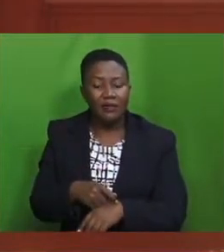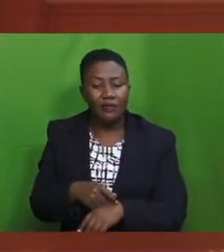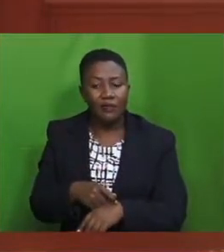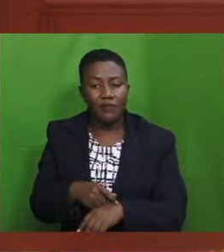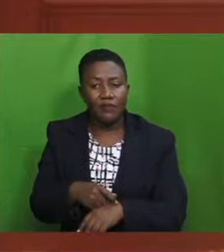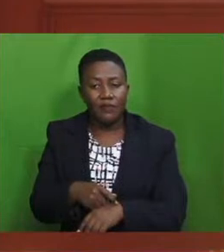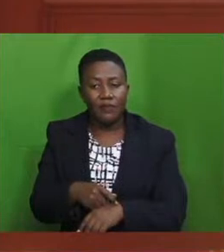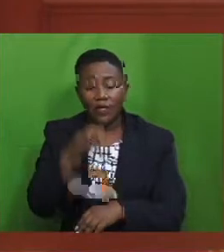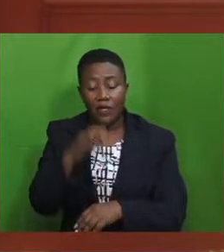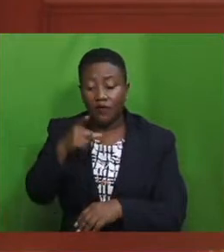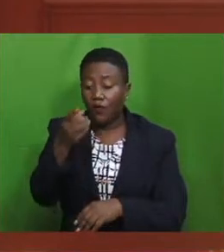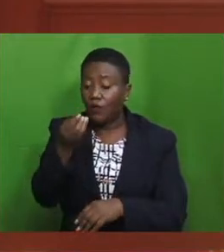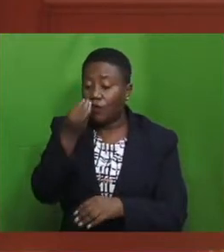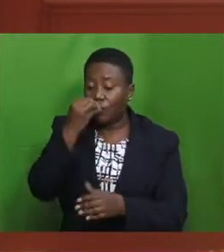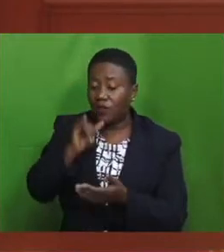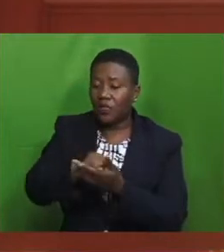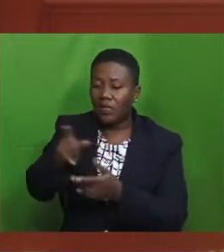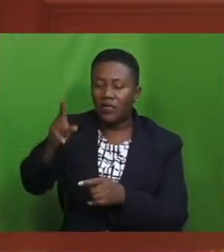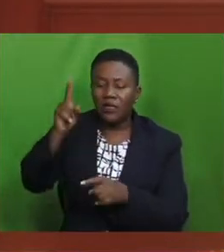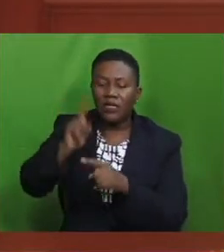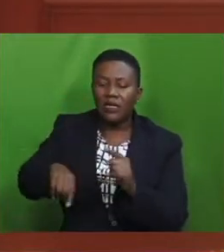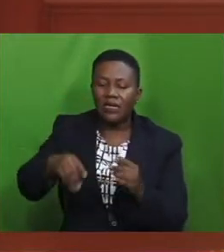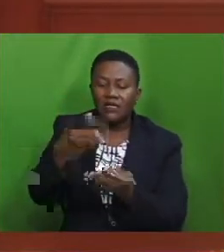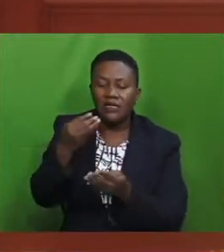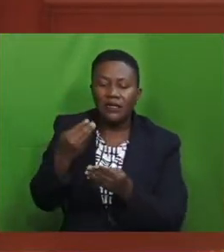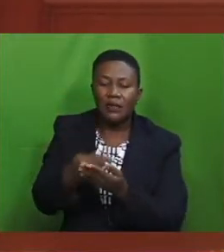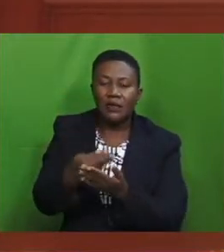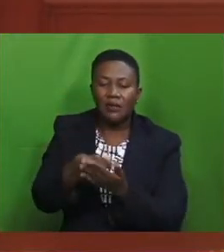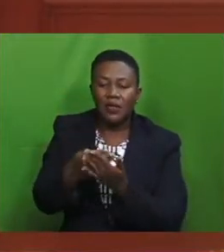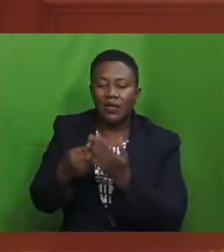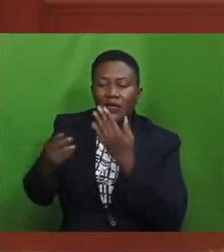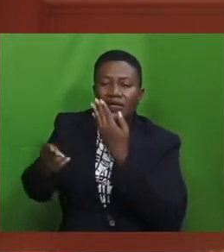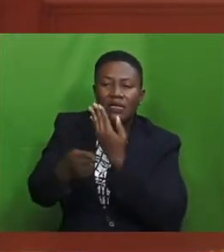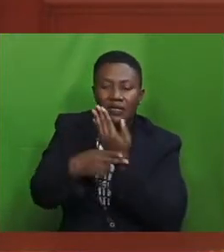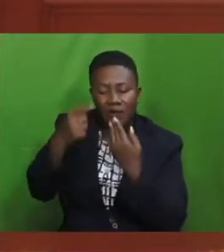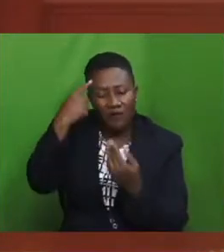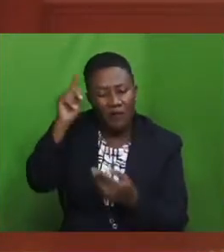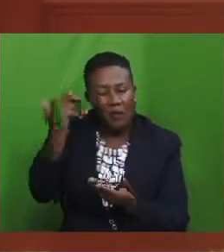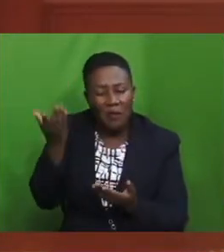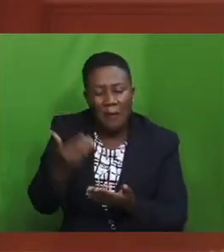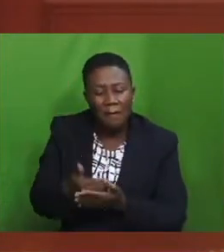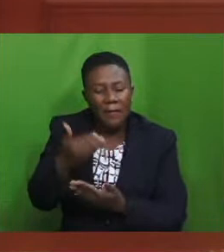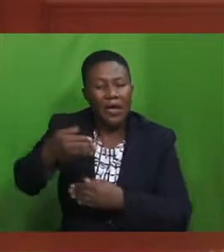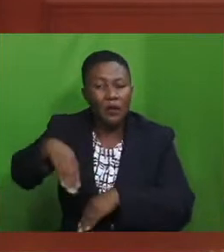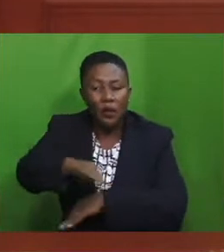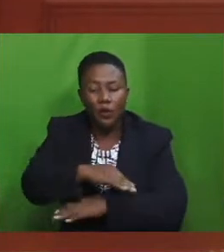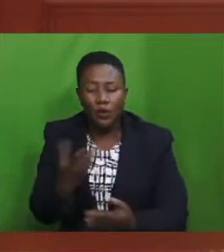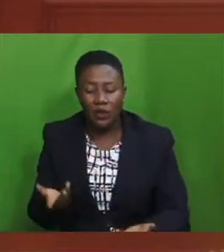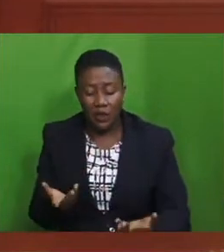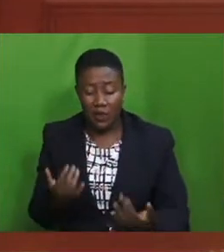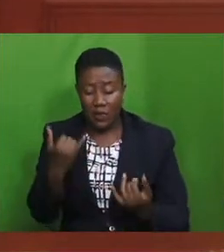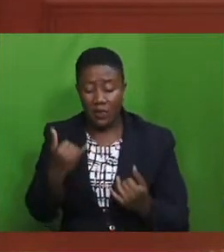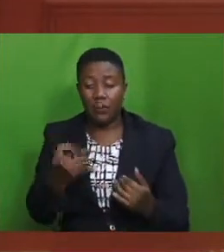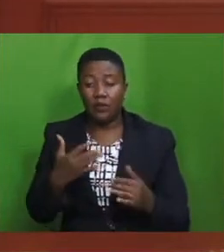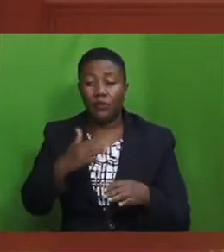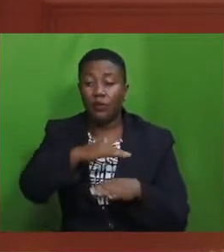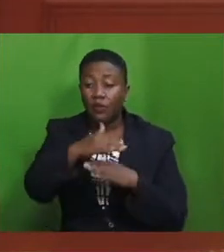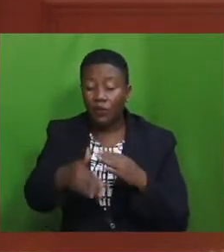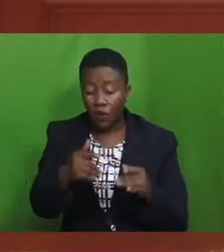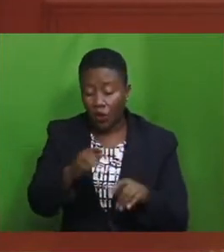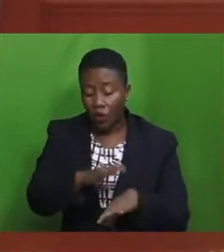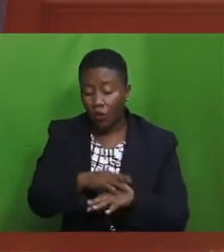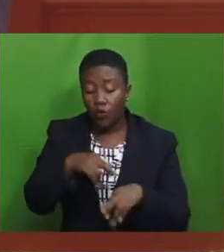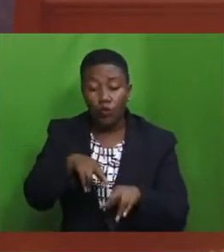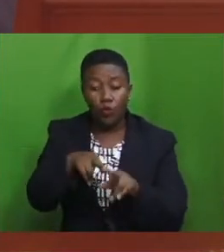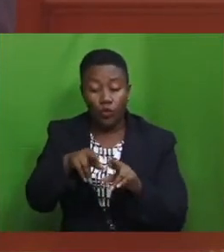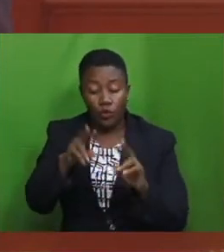have money to save for purpose of getting a clothes to wear. Mr. Speaker, let me conclude now finally on the road sector.